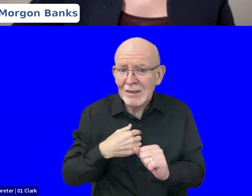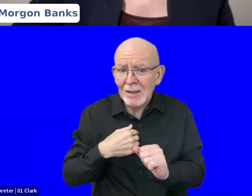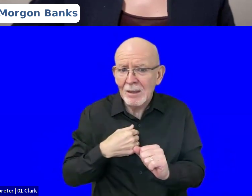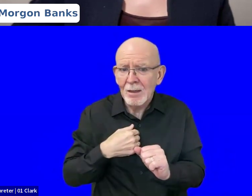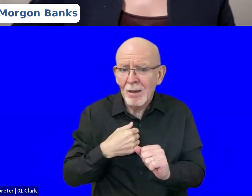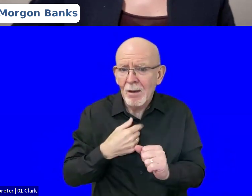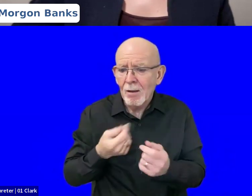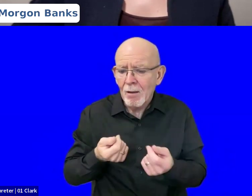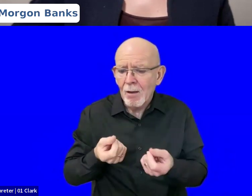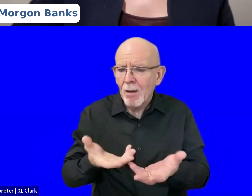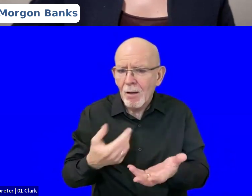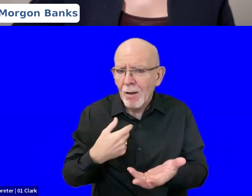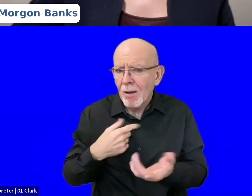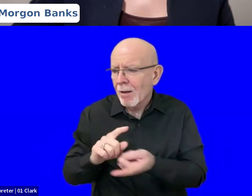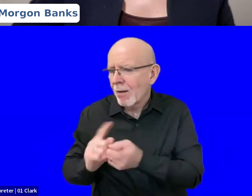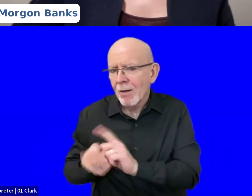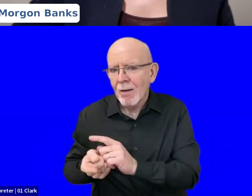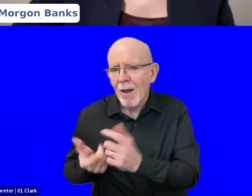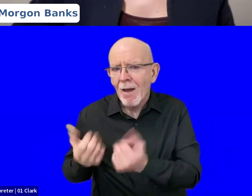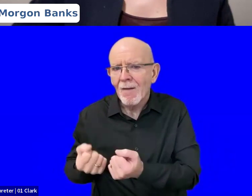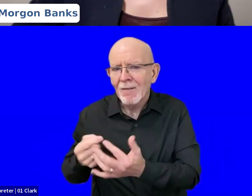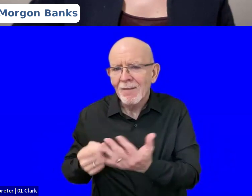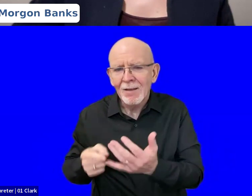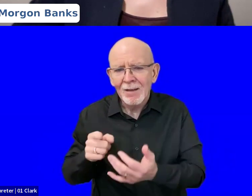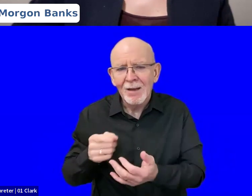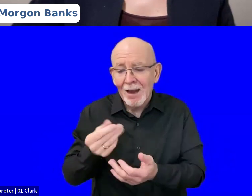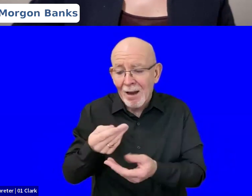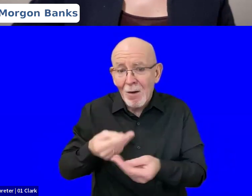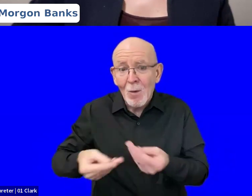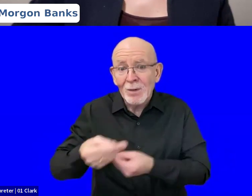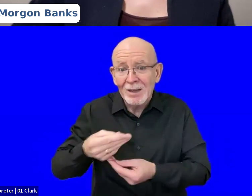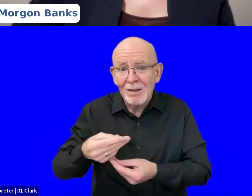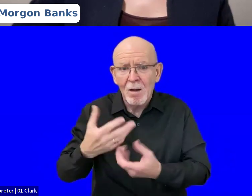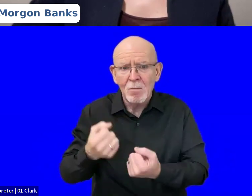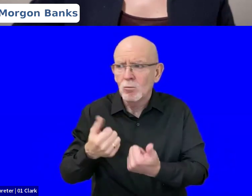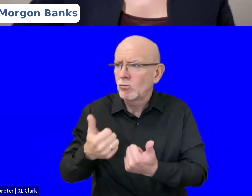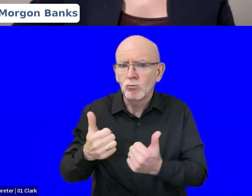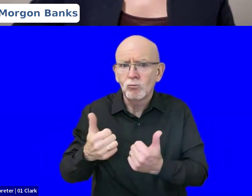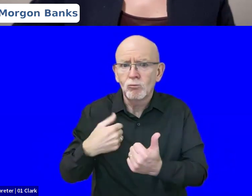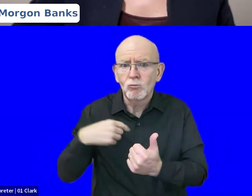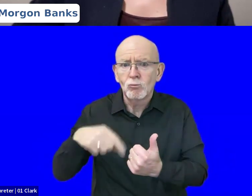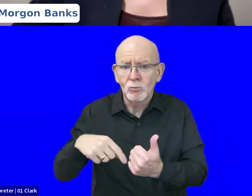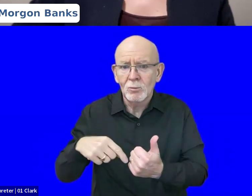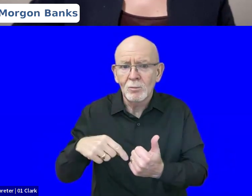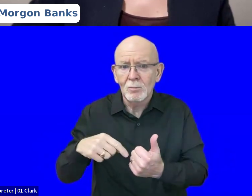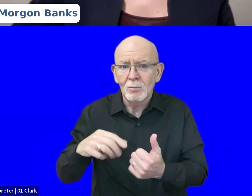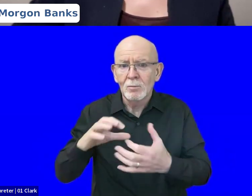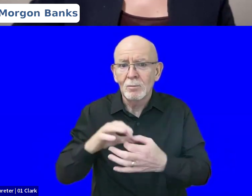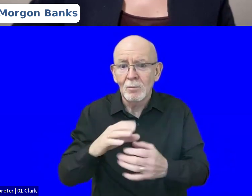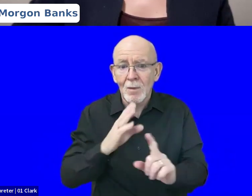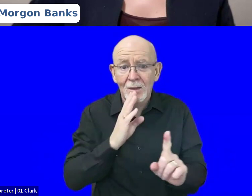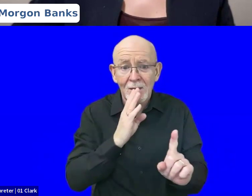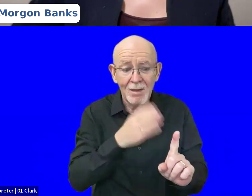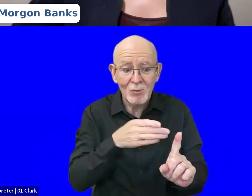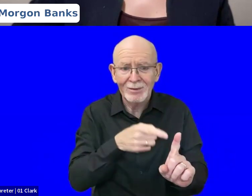amount in terms of the direct costs, not the indirect costs, right? There might be big indirect costs in the fact that the household